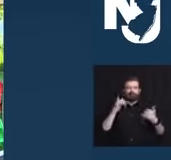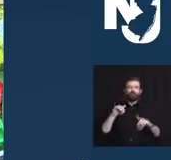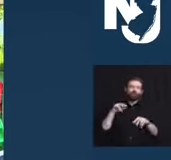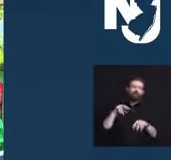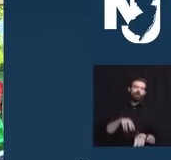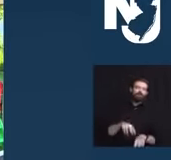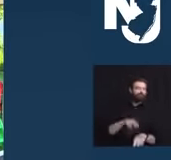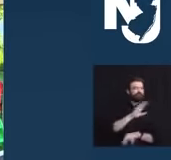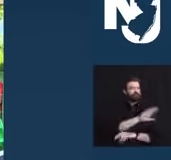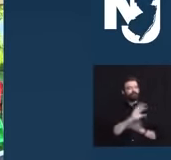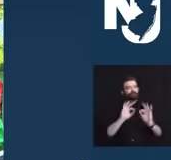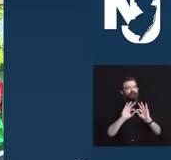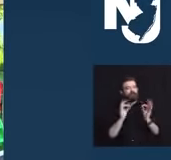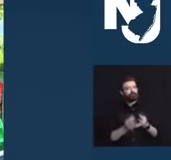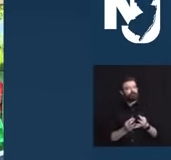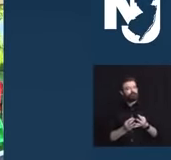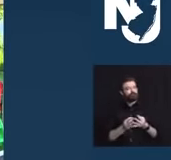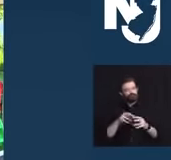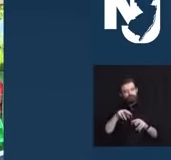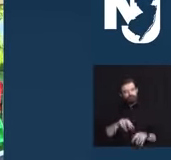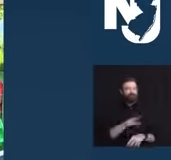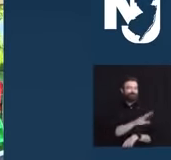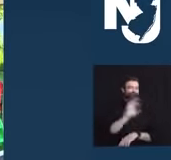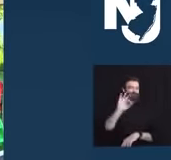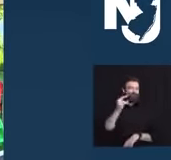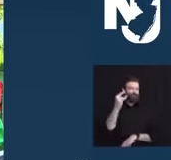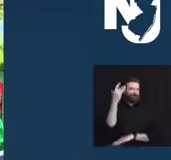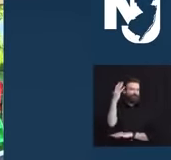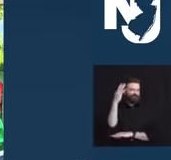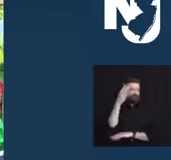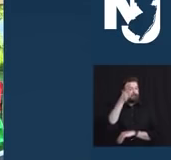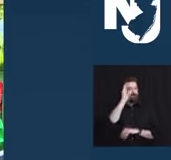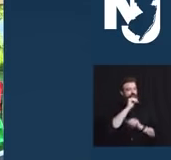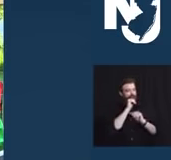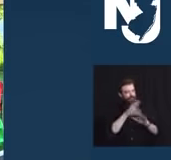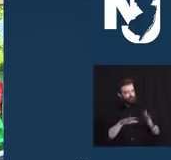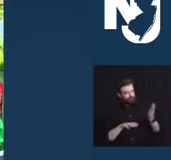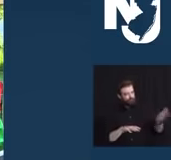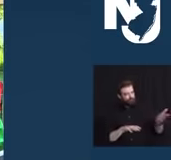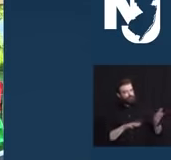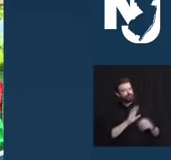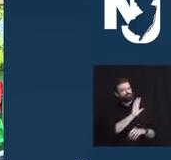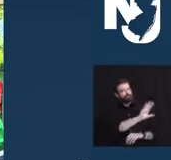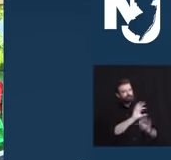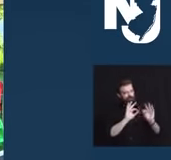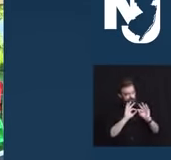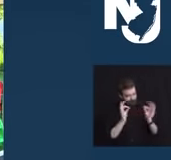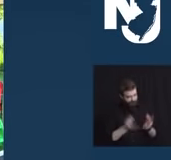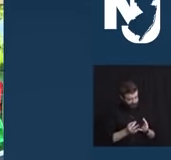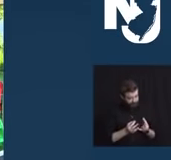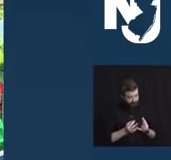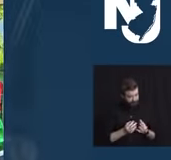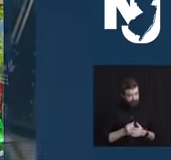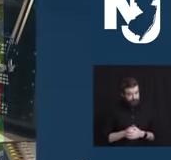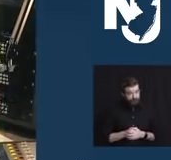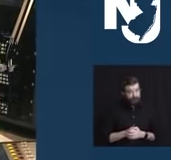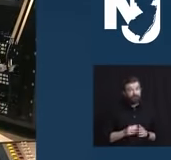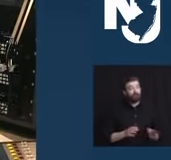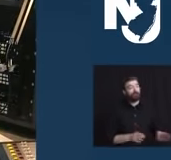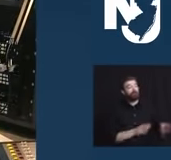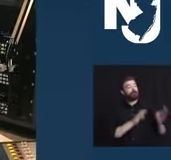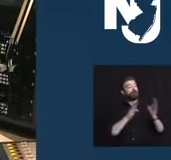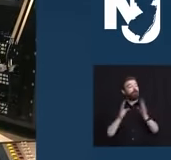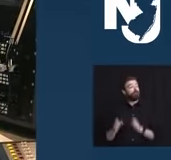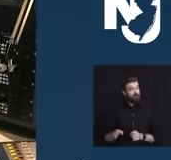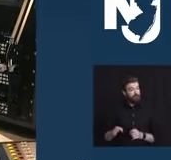and his fig trees. May God bless him and watch over him and his family. Next up, let's come right here to